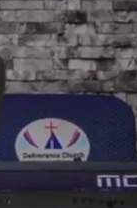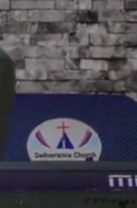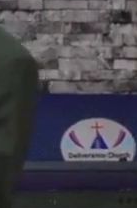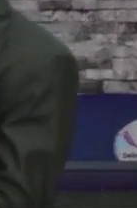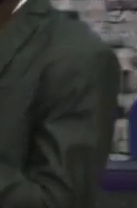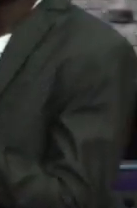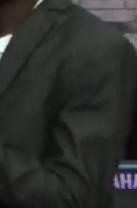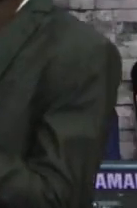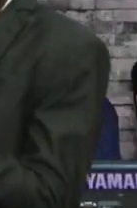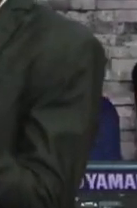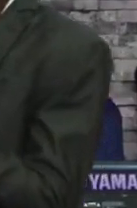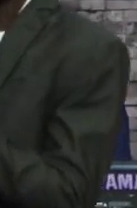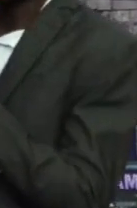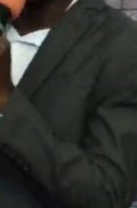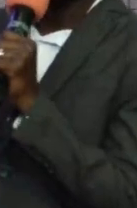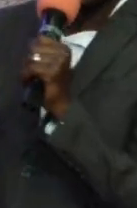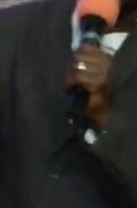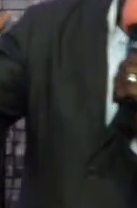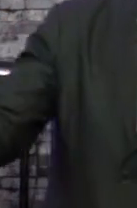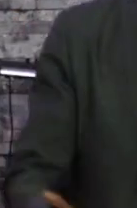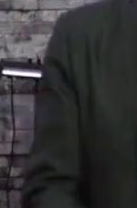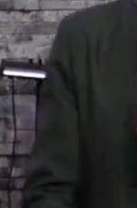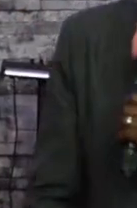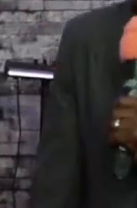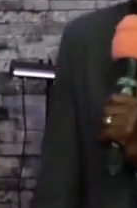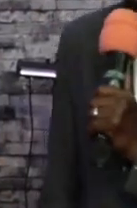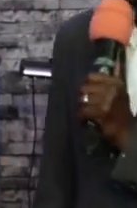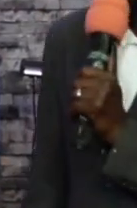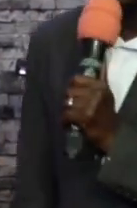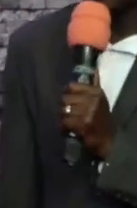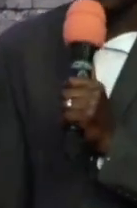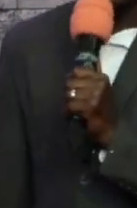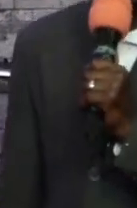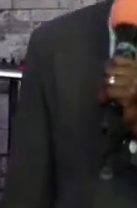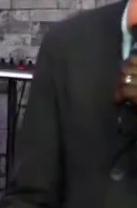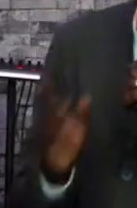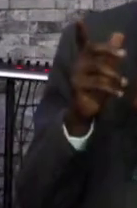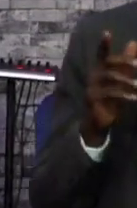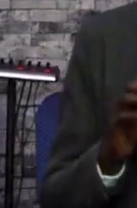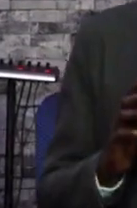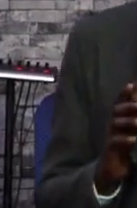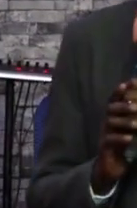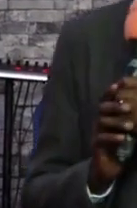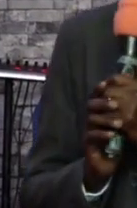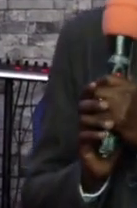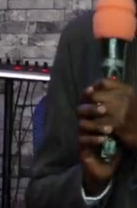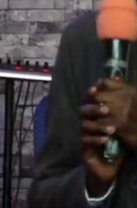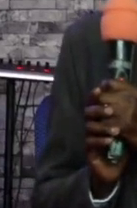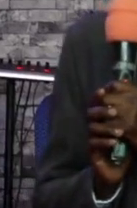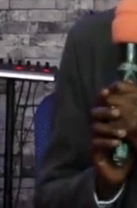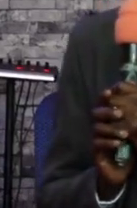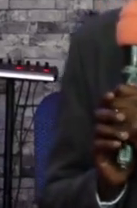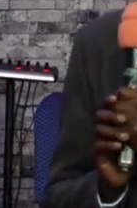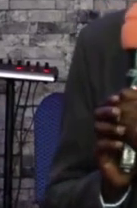I helped all these poor people. Nimesaidia hao watu wote maskini. And you never paid me back. Na haukunilipa.